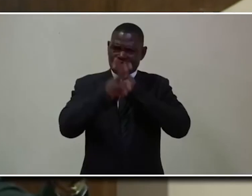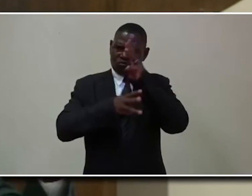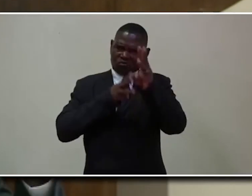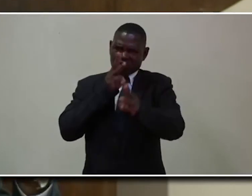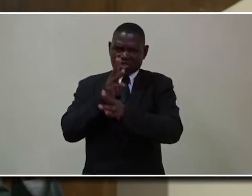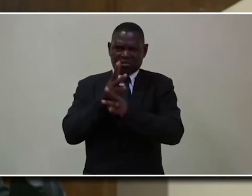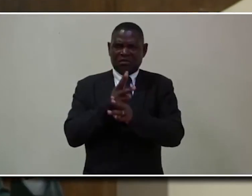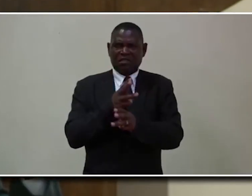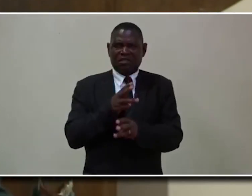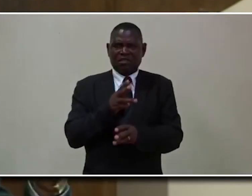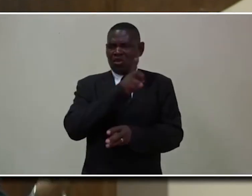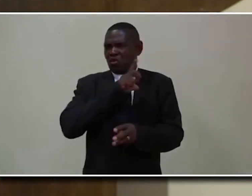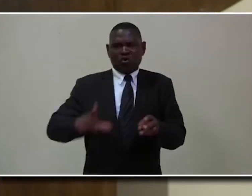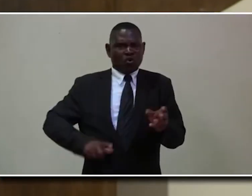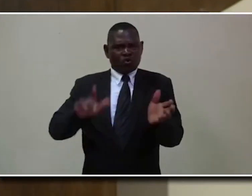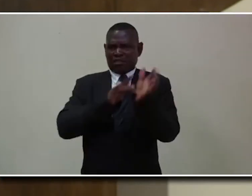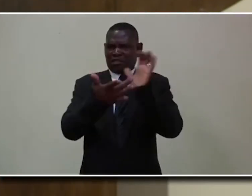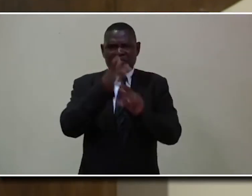The Lord Jesus Christ brings joy.